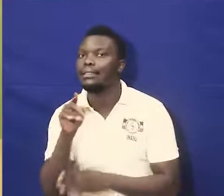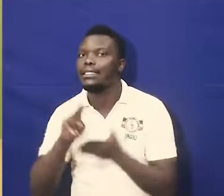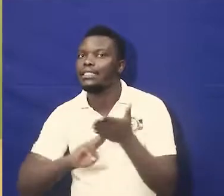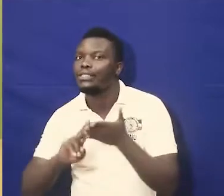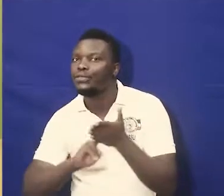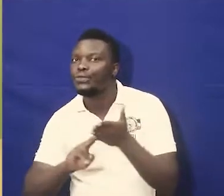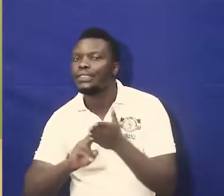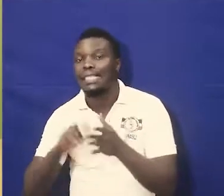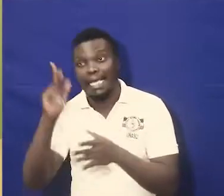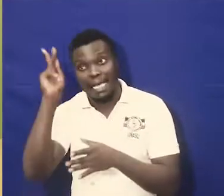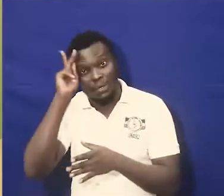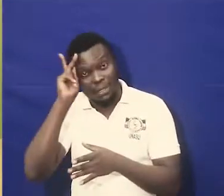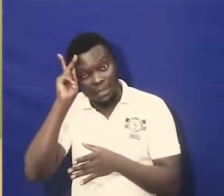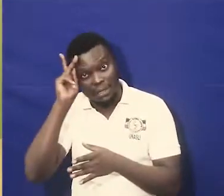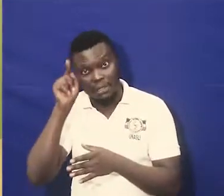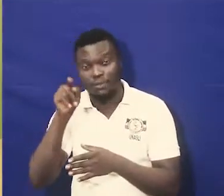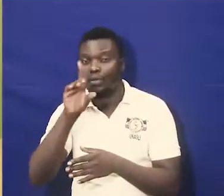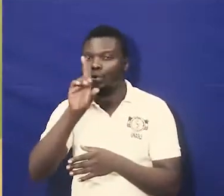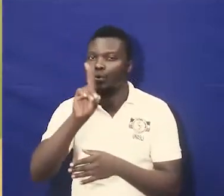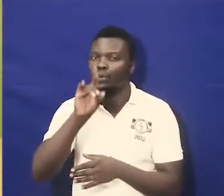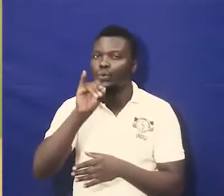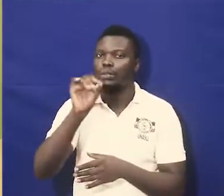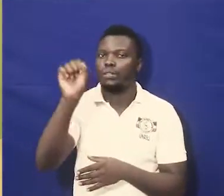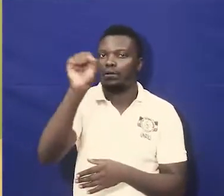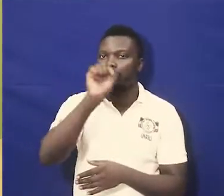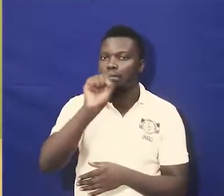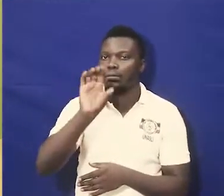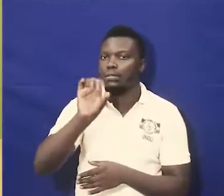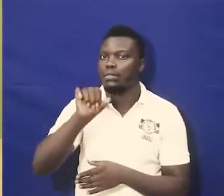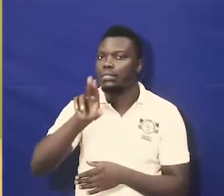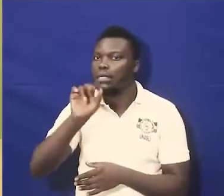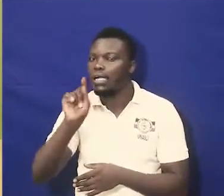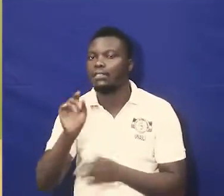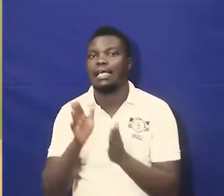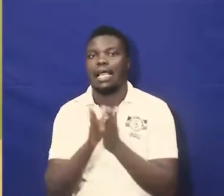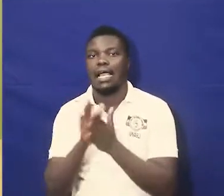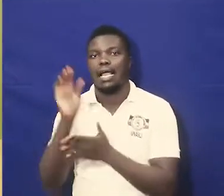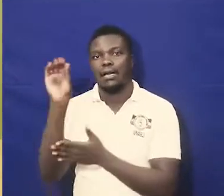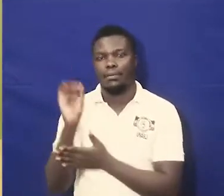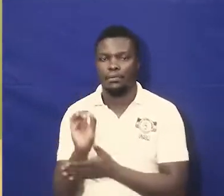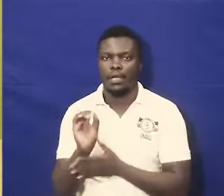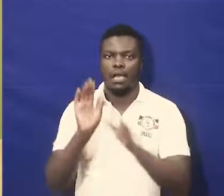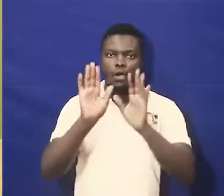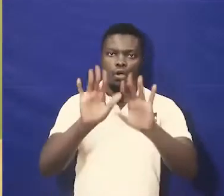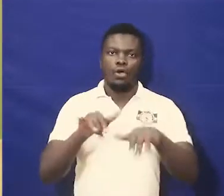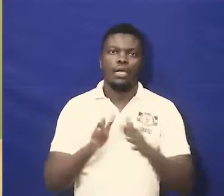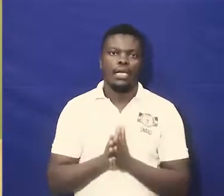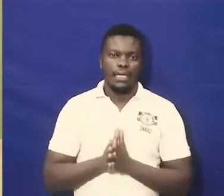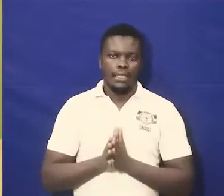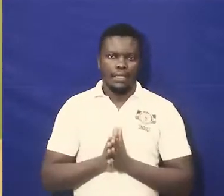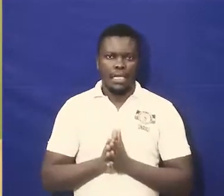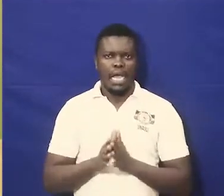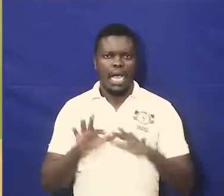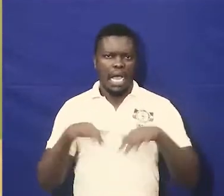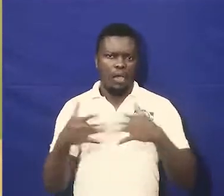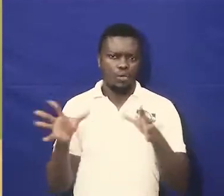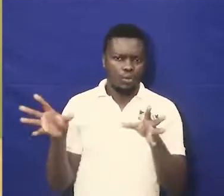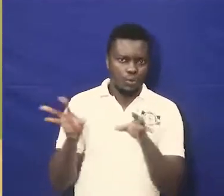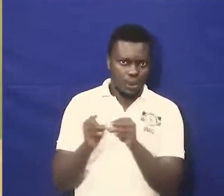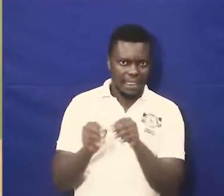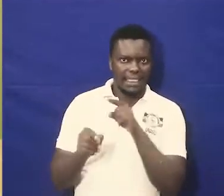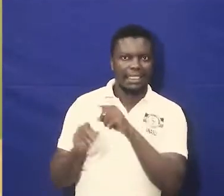use the knowledge of discount and percentages. In conclusion, in this